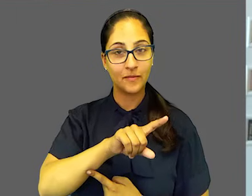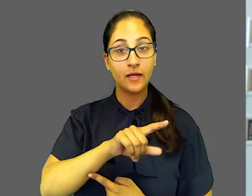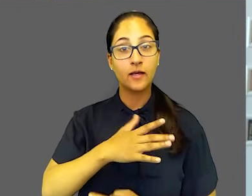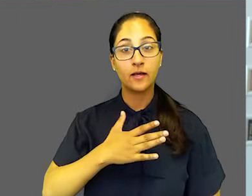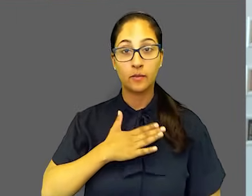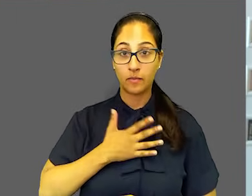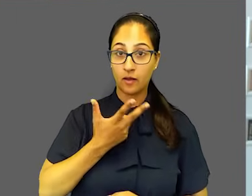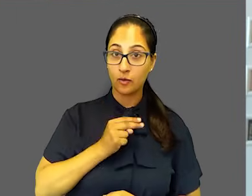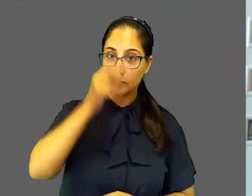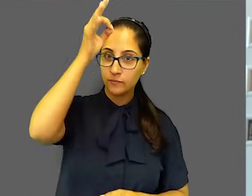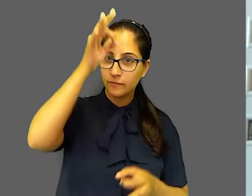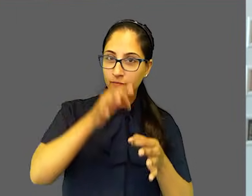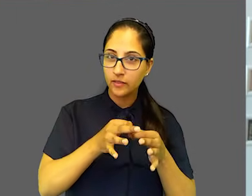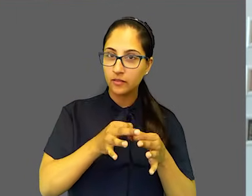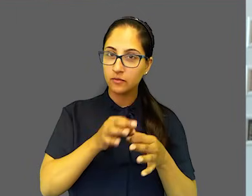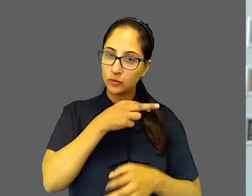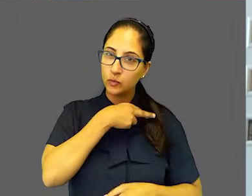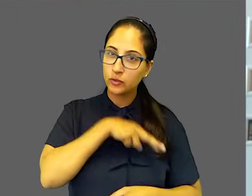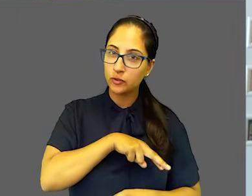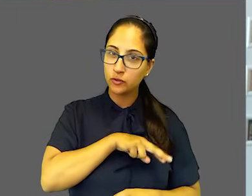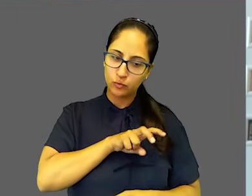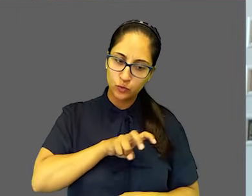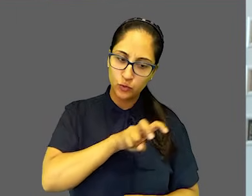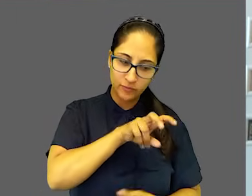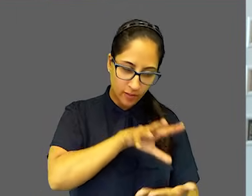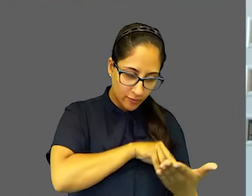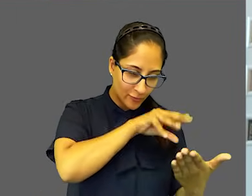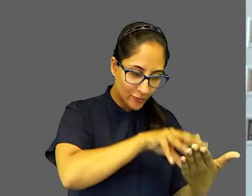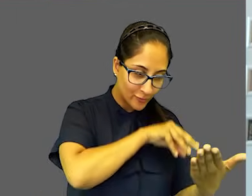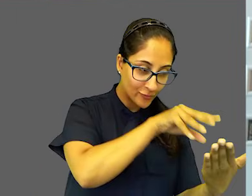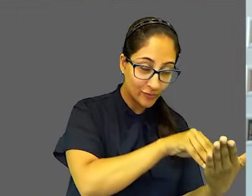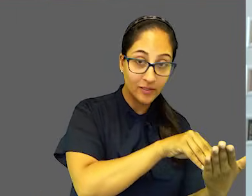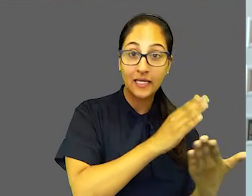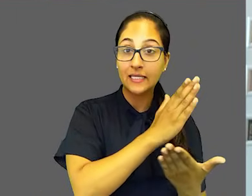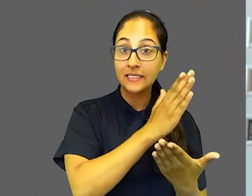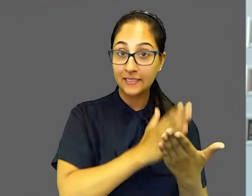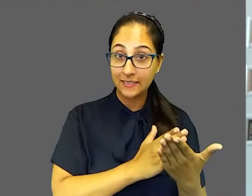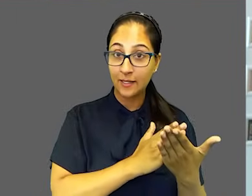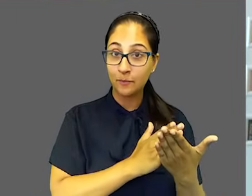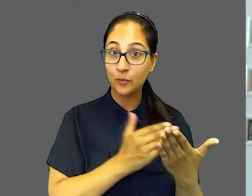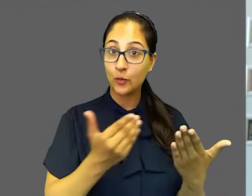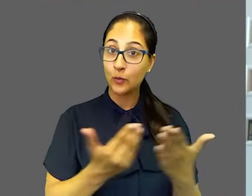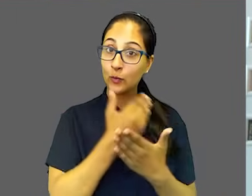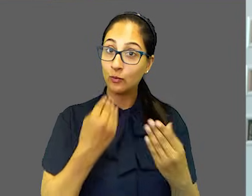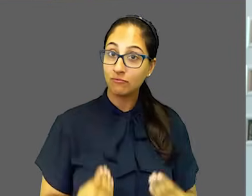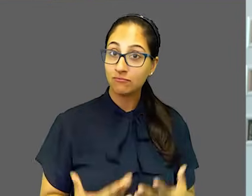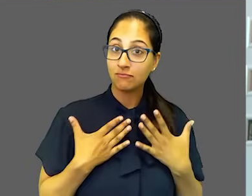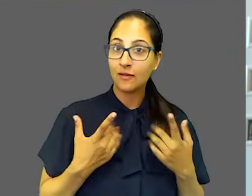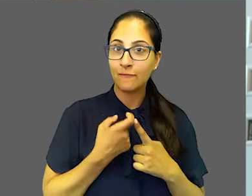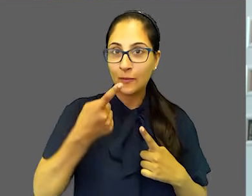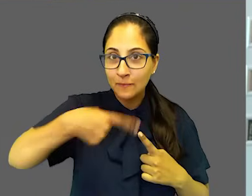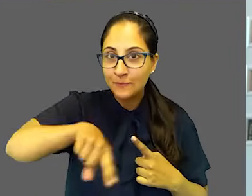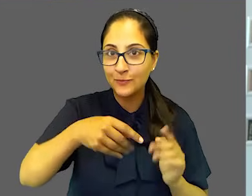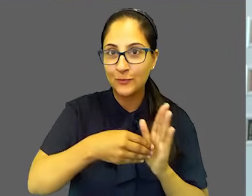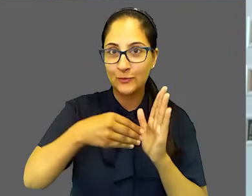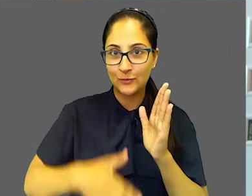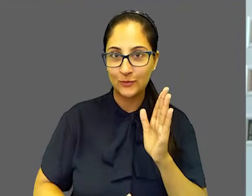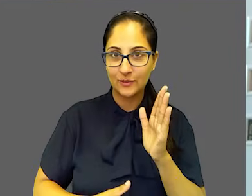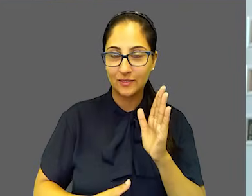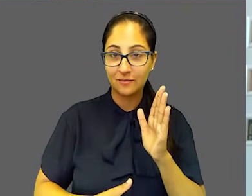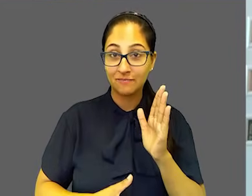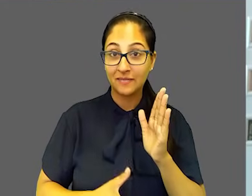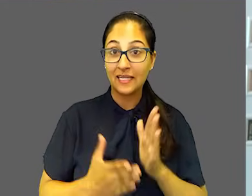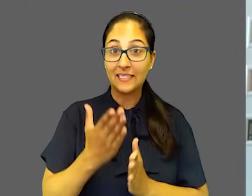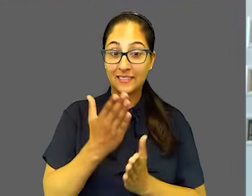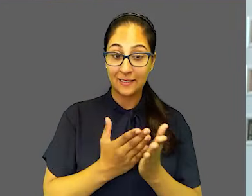it's inspired by the students. They have brought to our classroom experience questions that sometimes